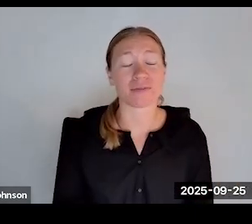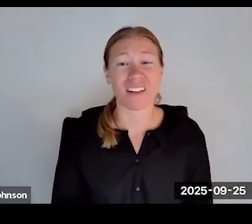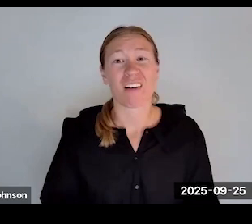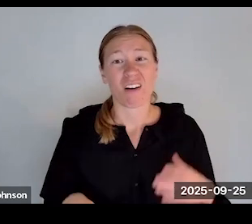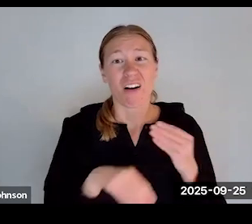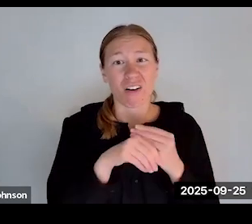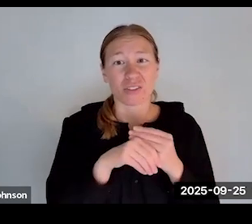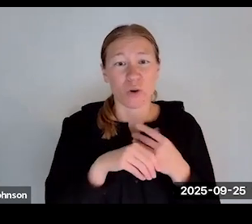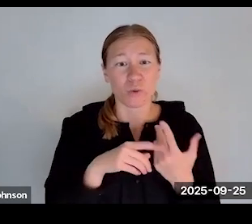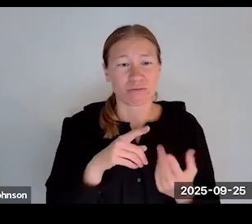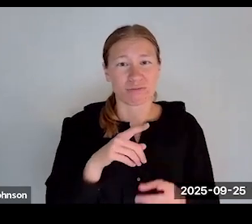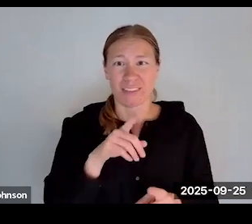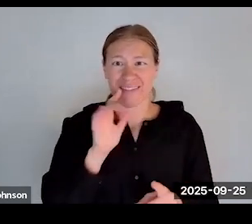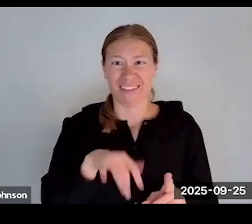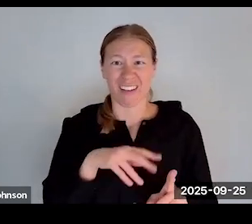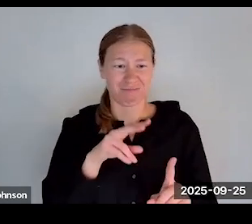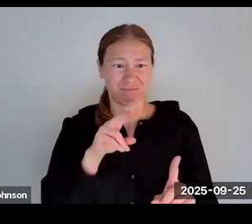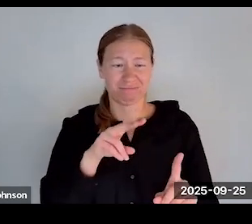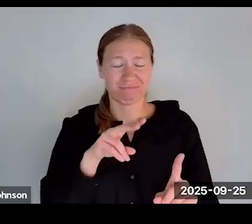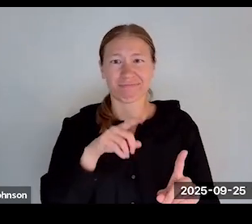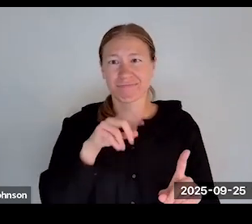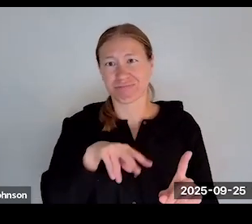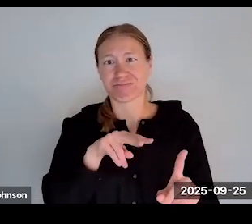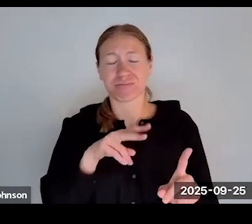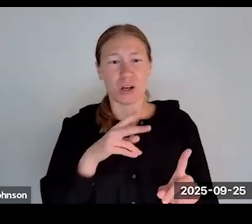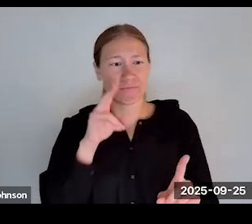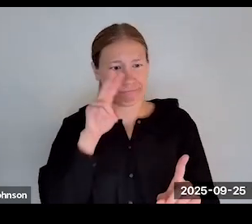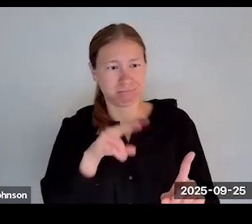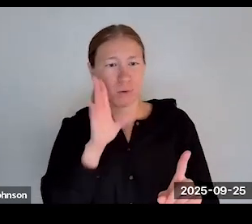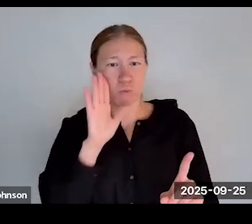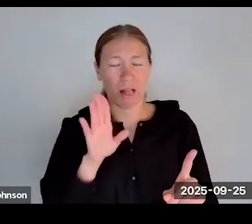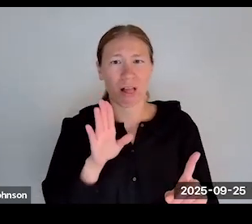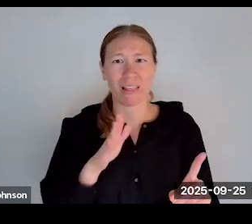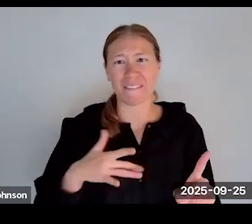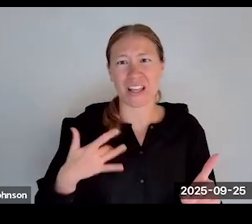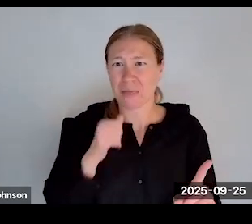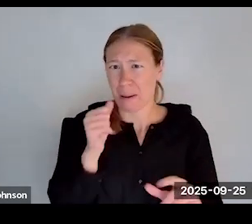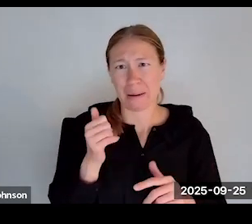often discourages people from disclosing their condition or seeking support.